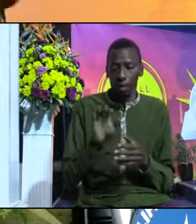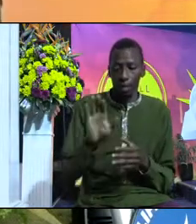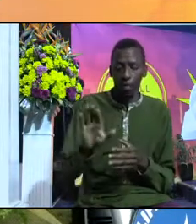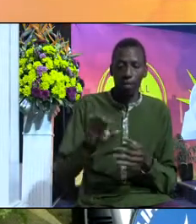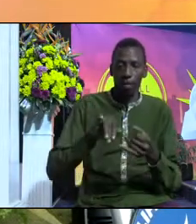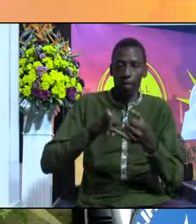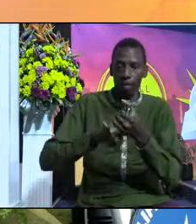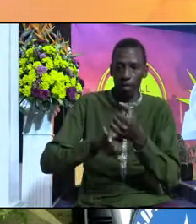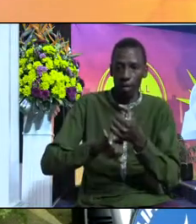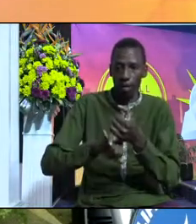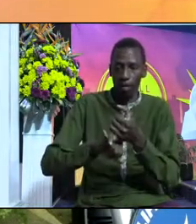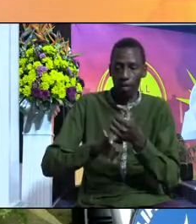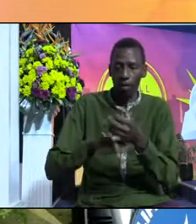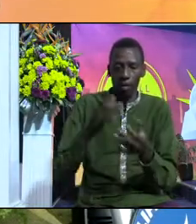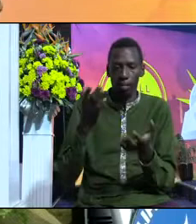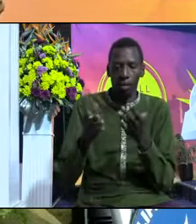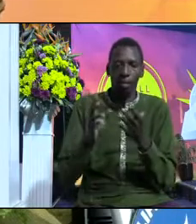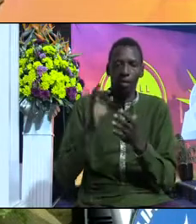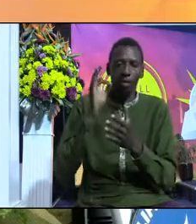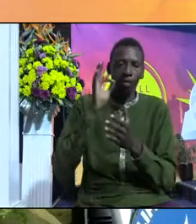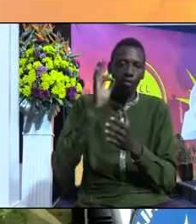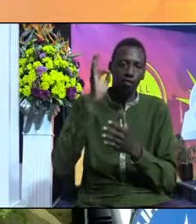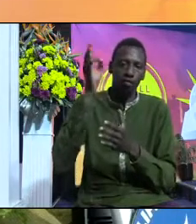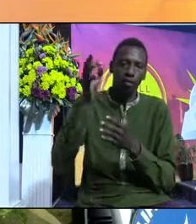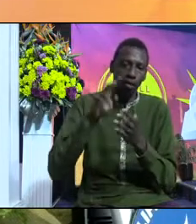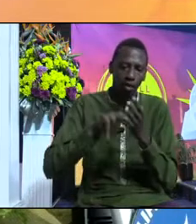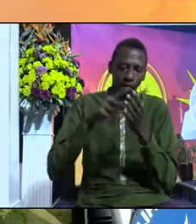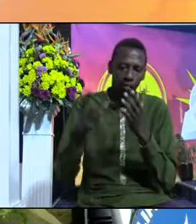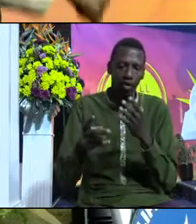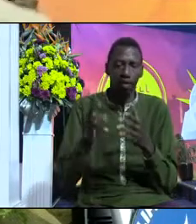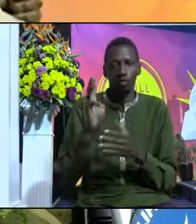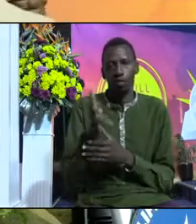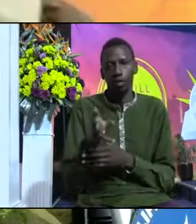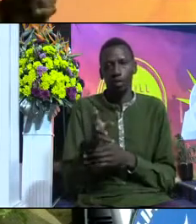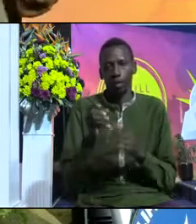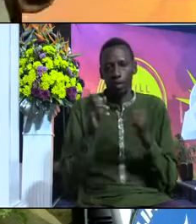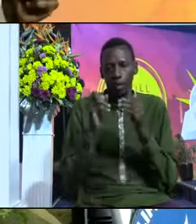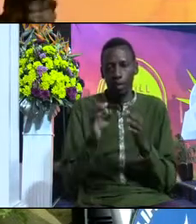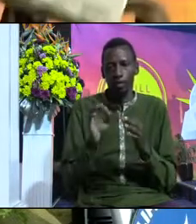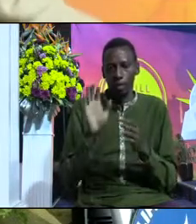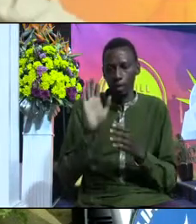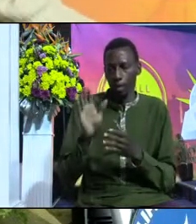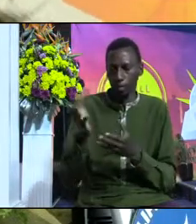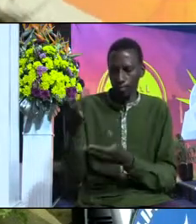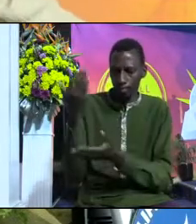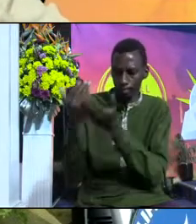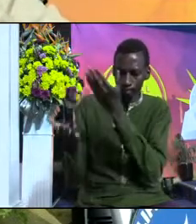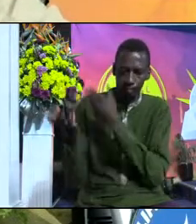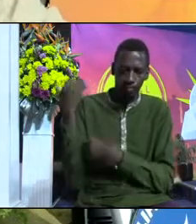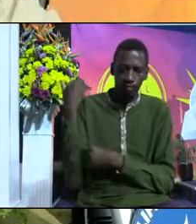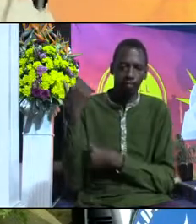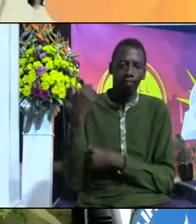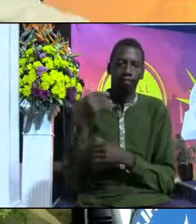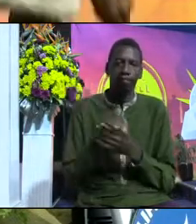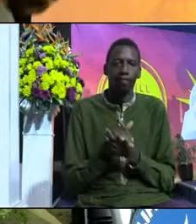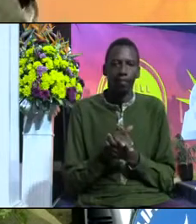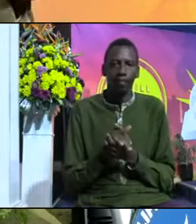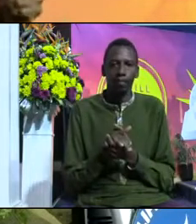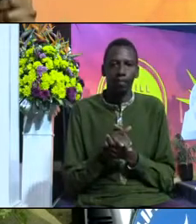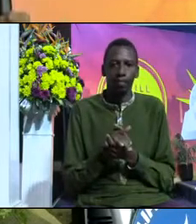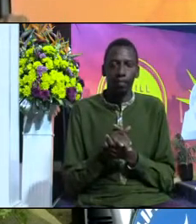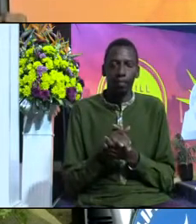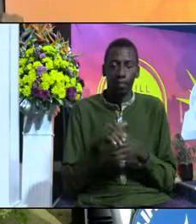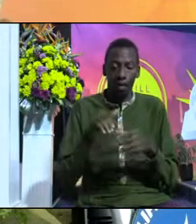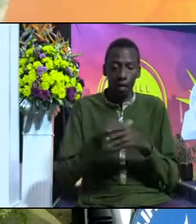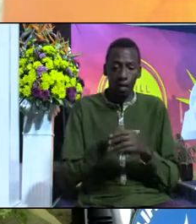marriage would have been doomed to fail if his origination in the pit, are you listening to me? In